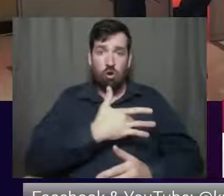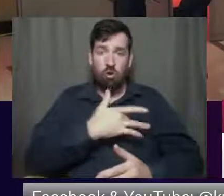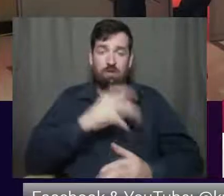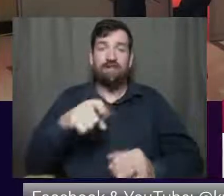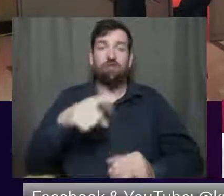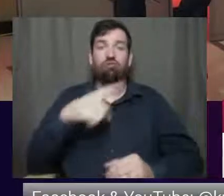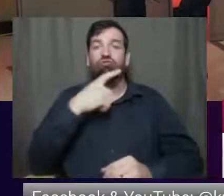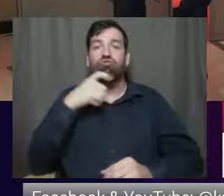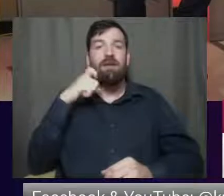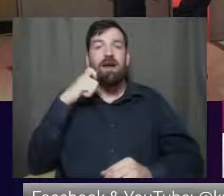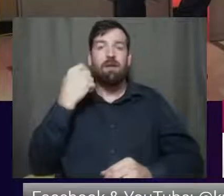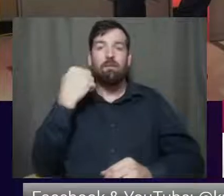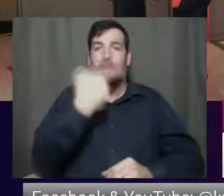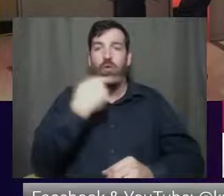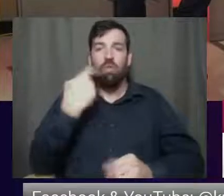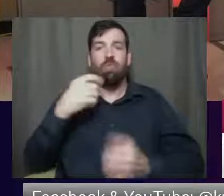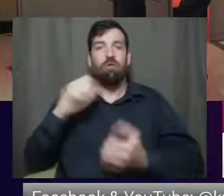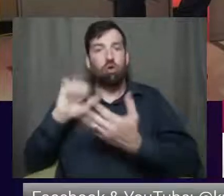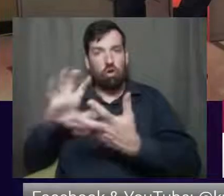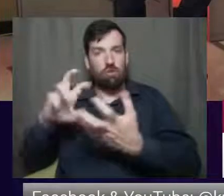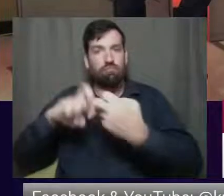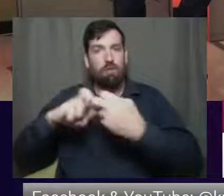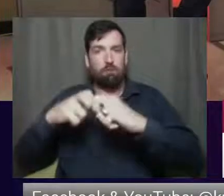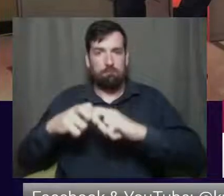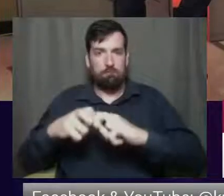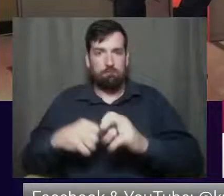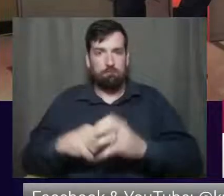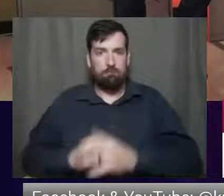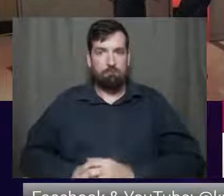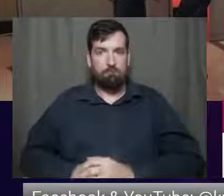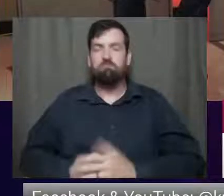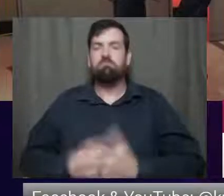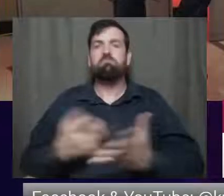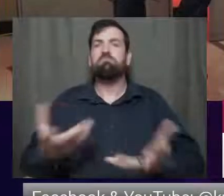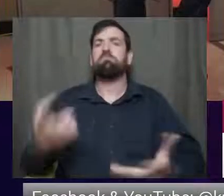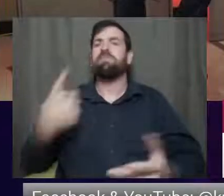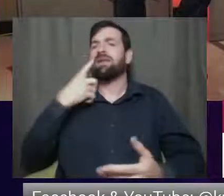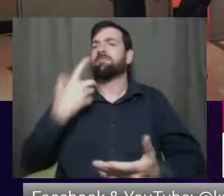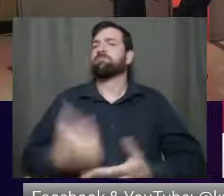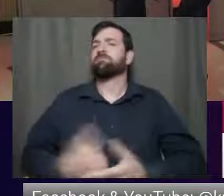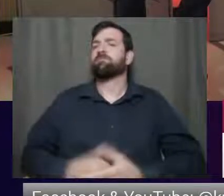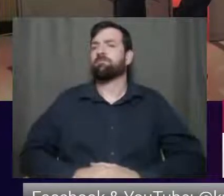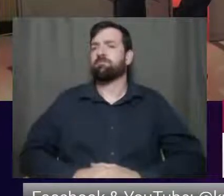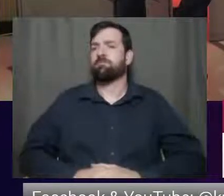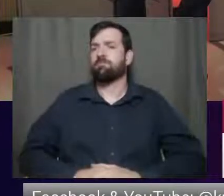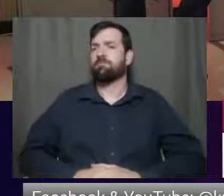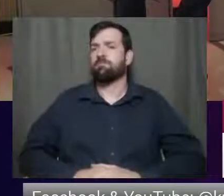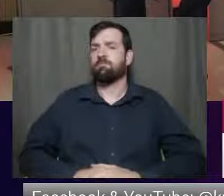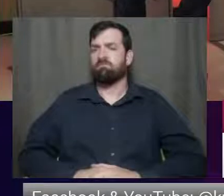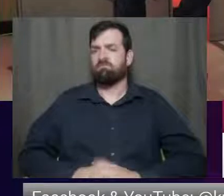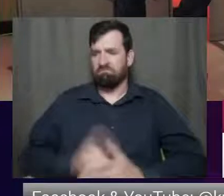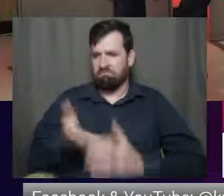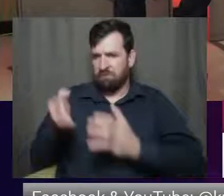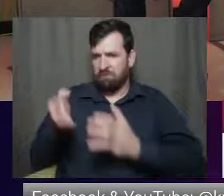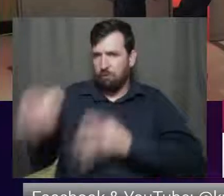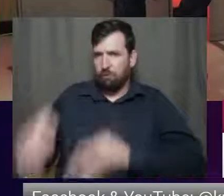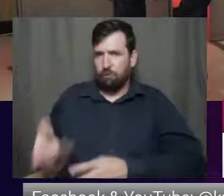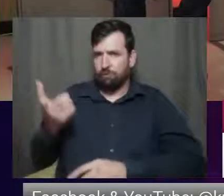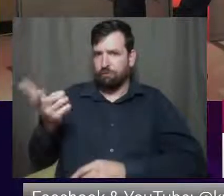cause that problem with the teeth. What are your thoughts on that, and what should this person do? Any